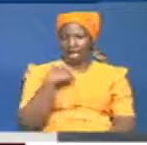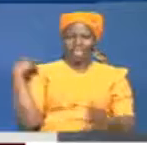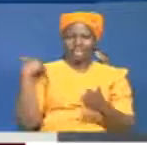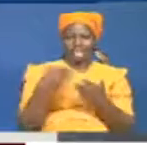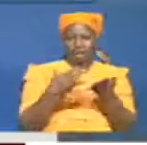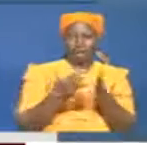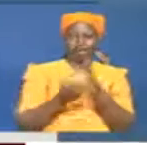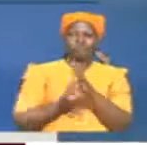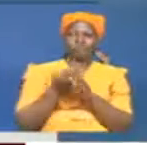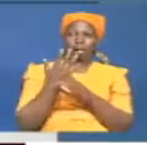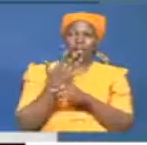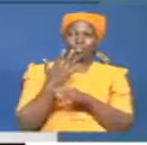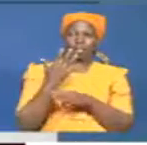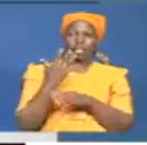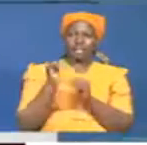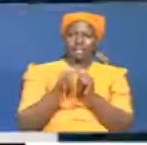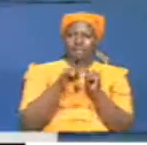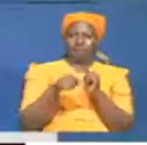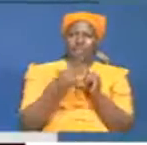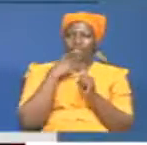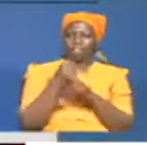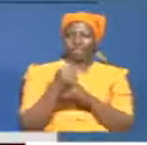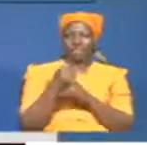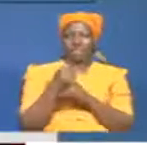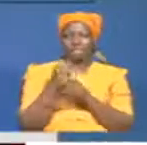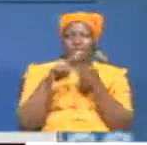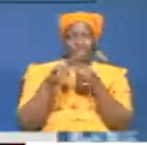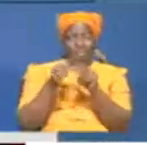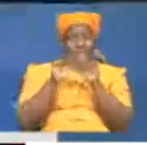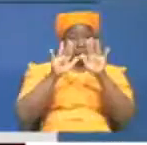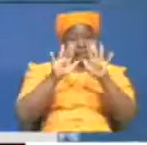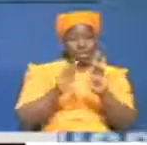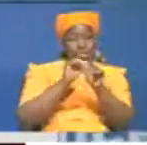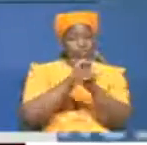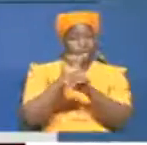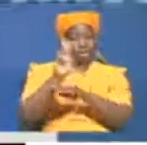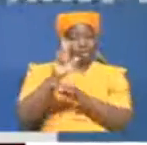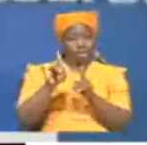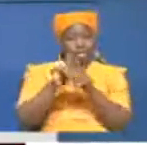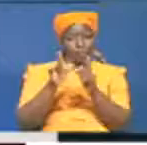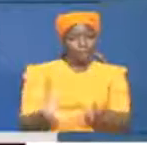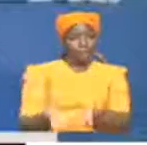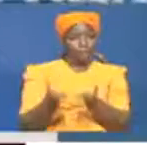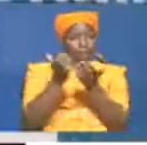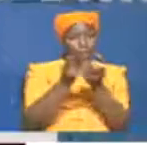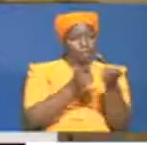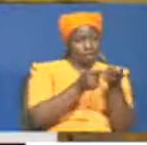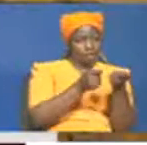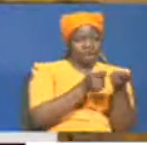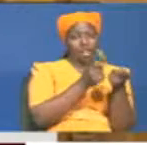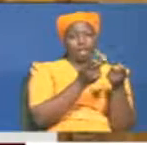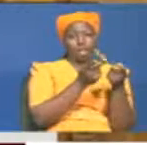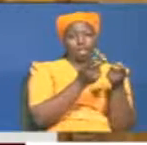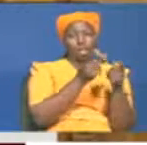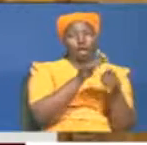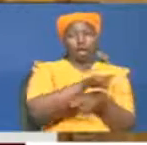published 10,500 standards that are key in protecting consumers and enhancing trade both domestically and internationally. When